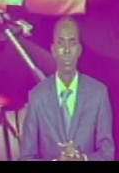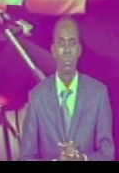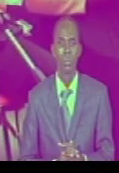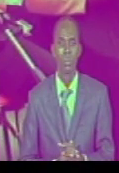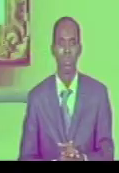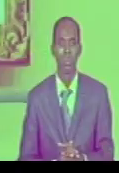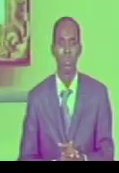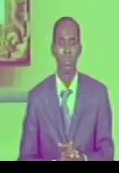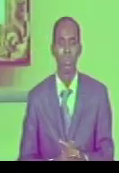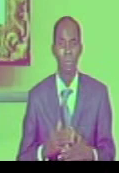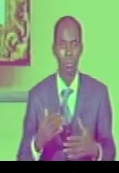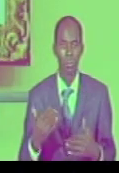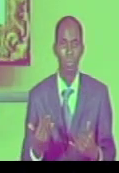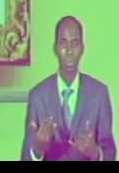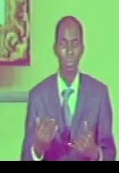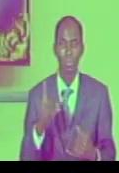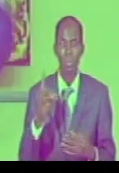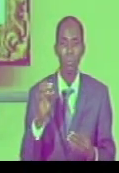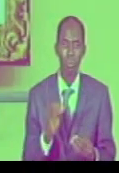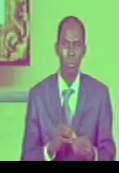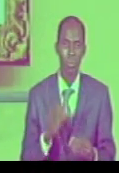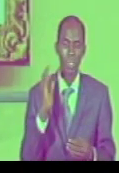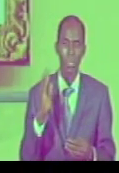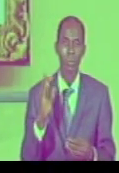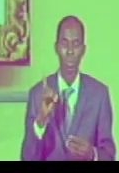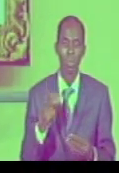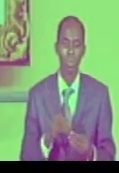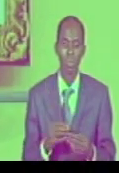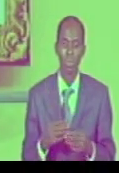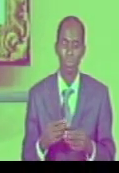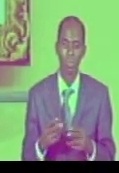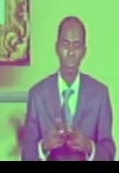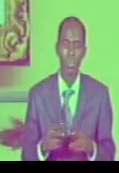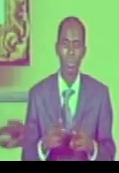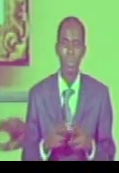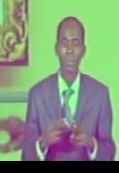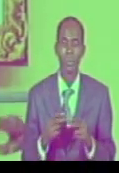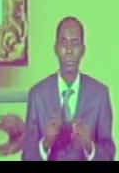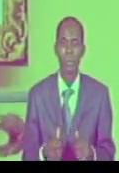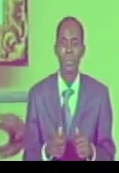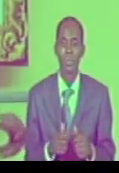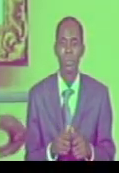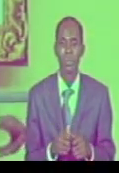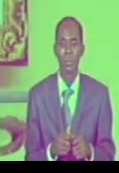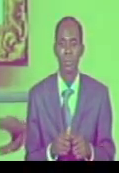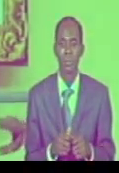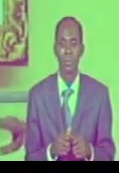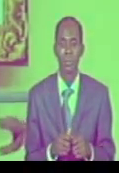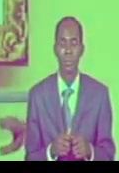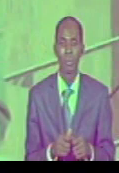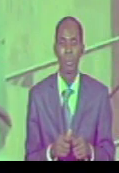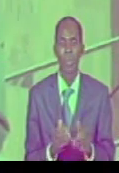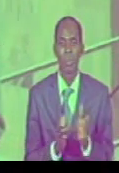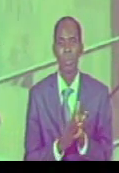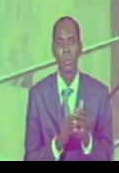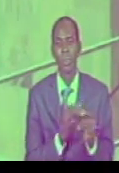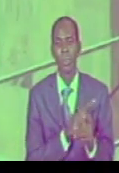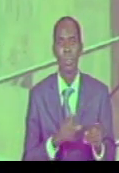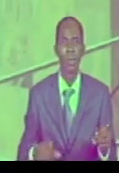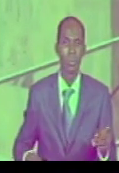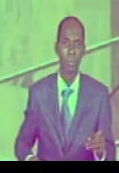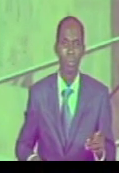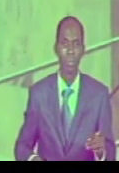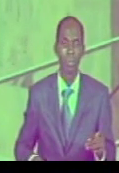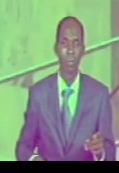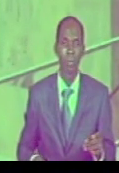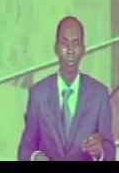Yes, let's listen for one more. Yes, quickly tell us your name, brother, and what the Lord has done briefly. Praise the Lord. My